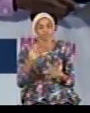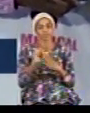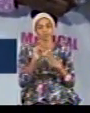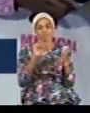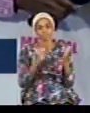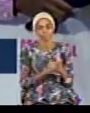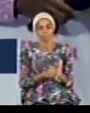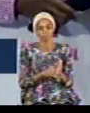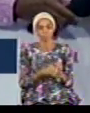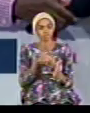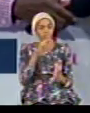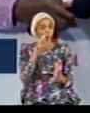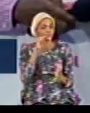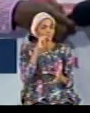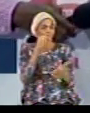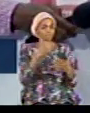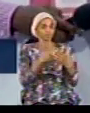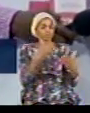Before the program begins,